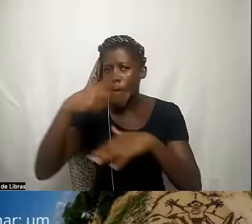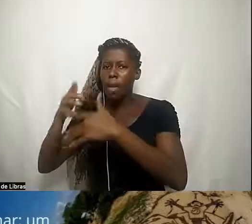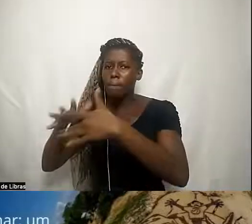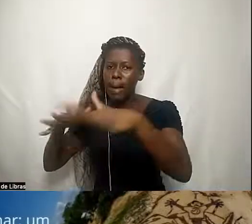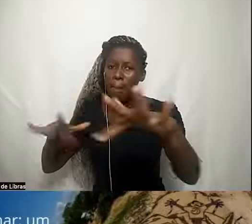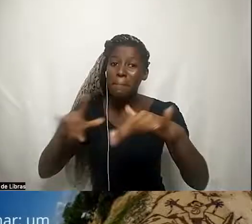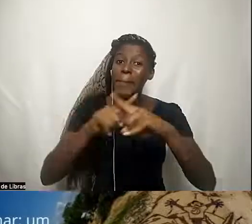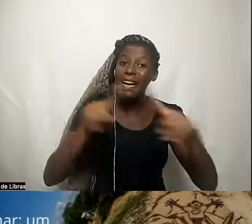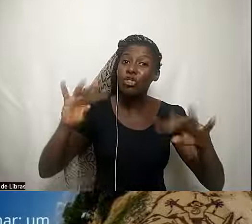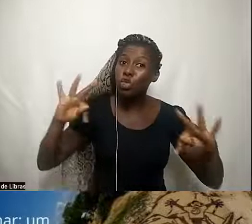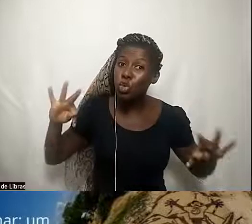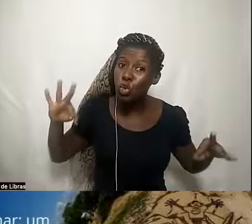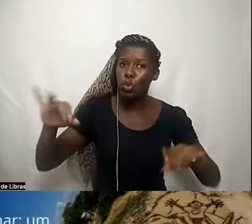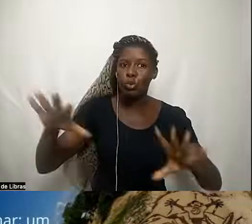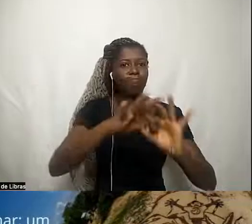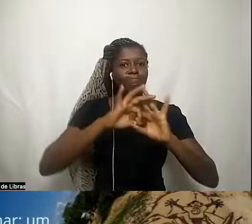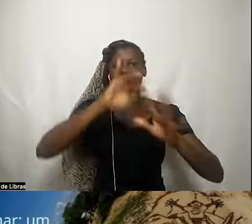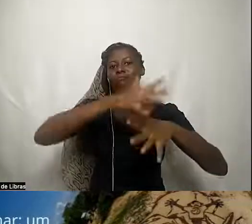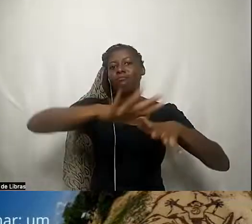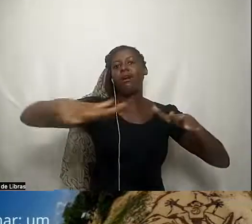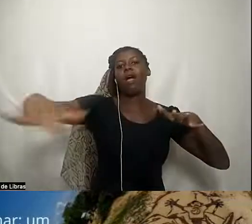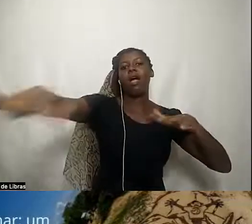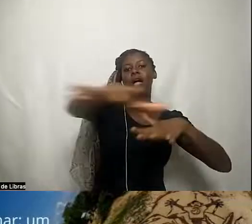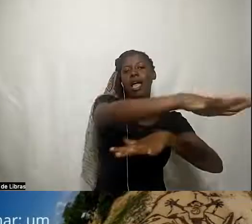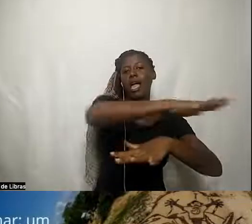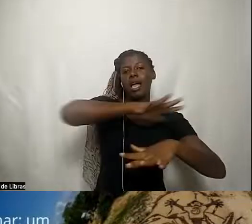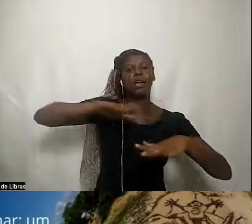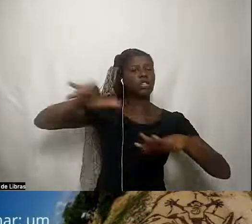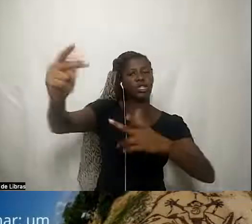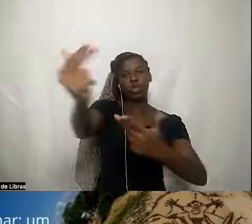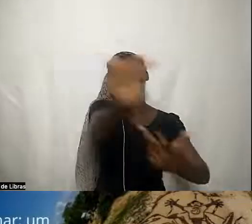act in an integrated manner towards conservation.